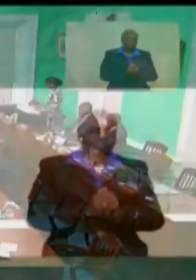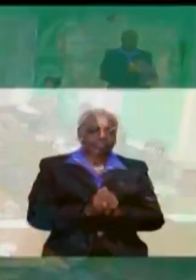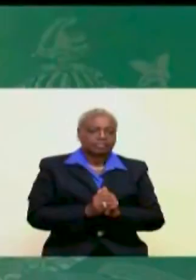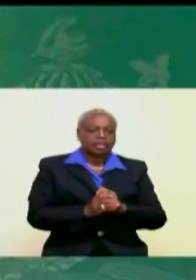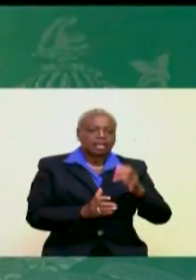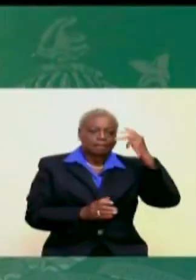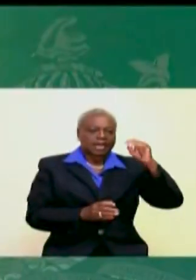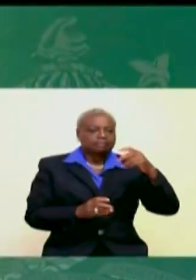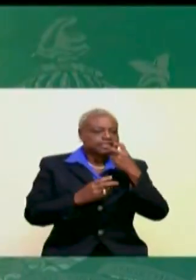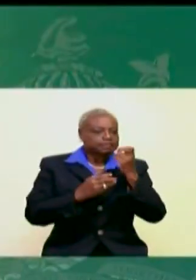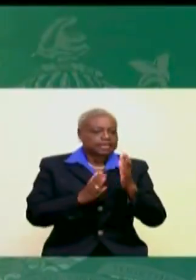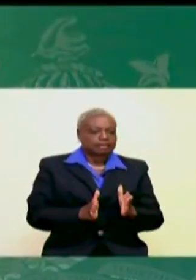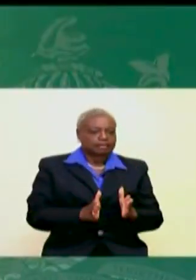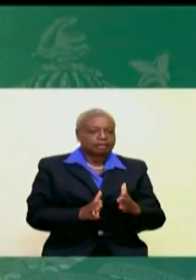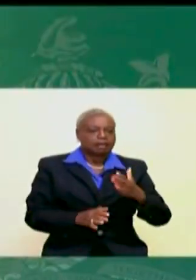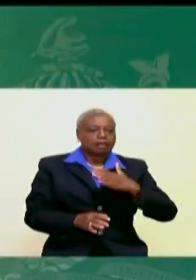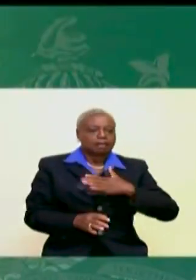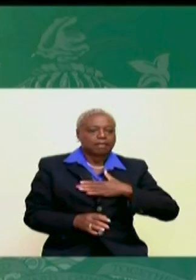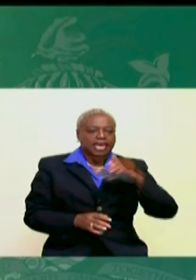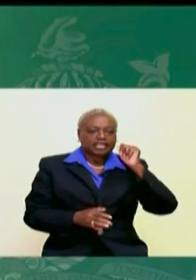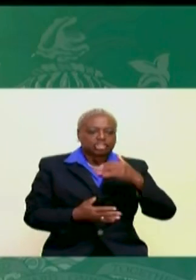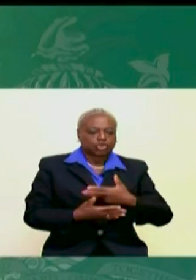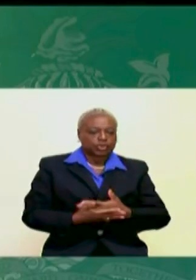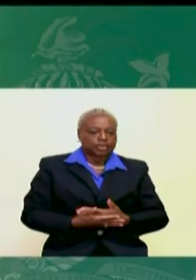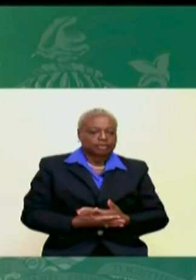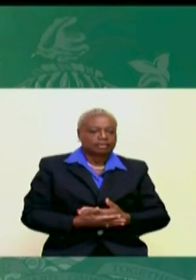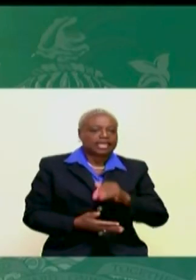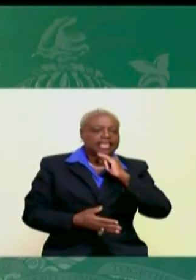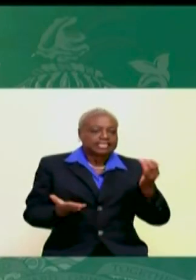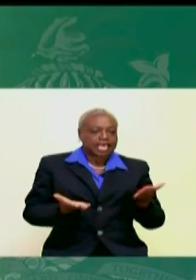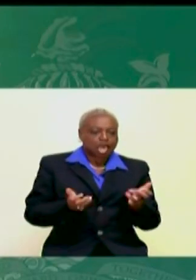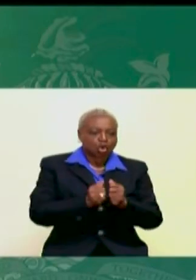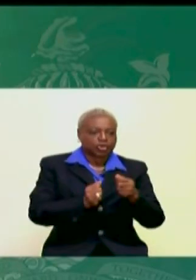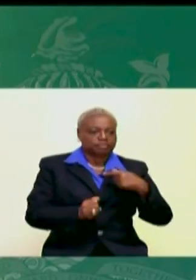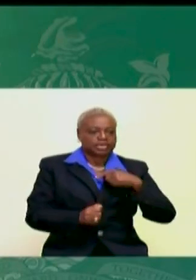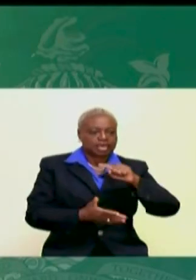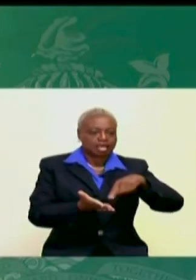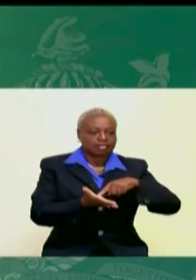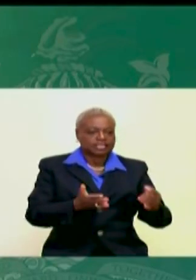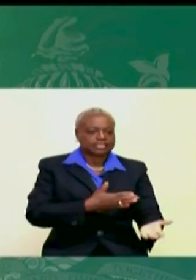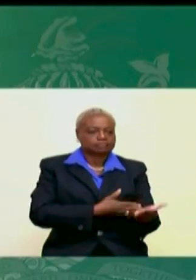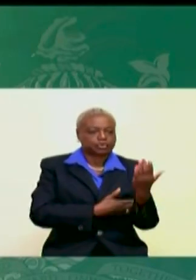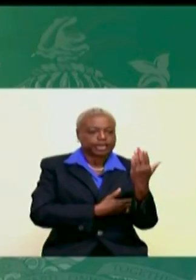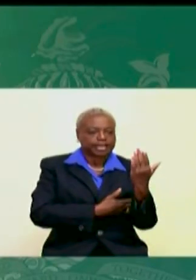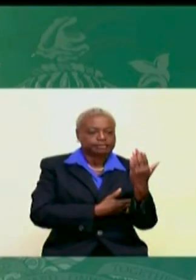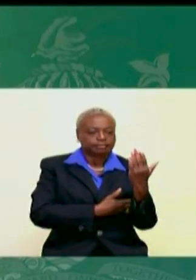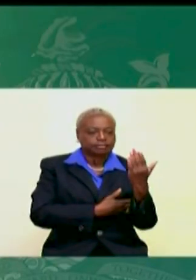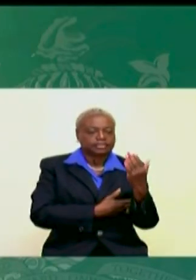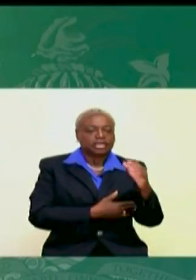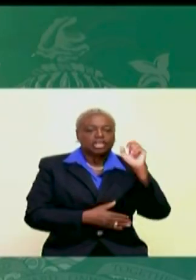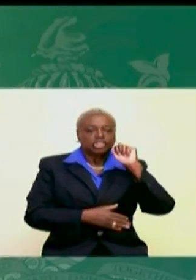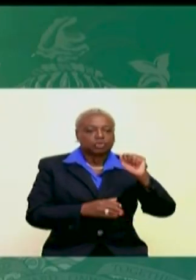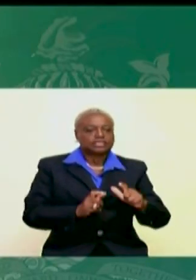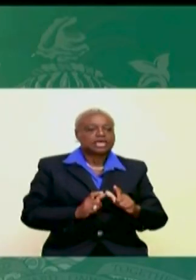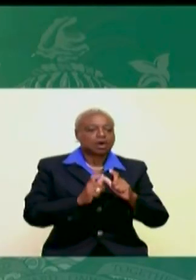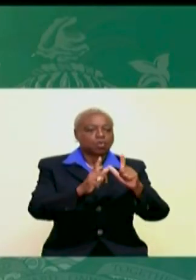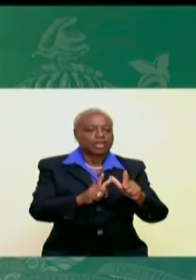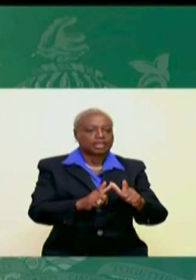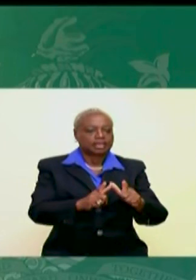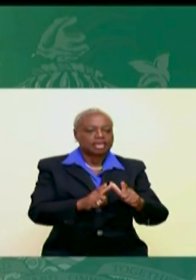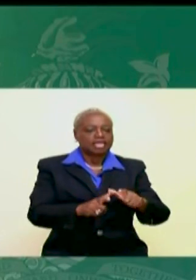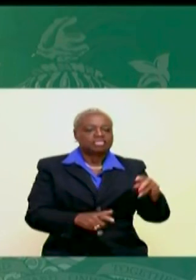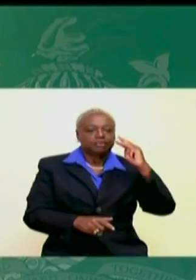Madam Speaker, my daughter Layla Marie is here with me this morning. She was awarded the Meridian